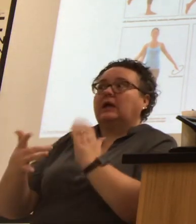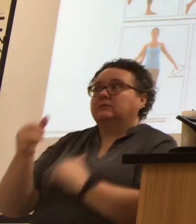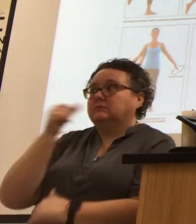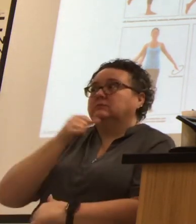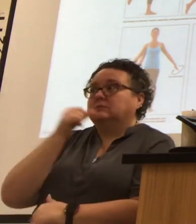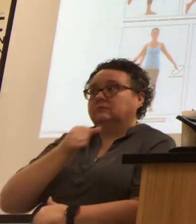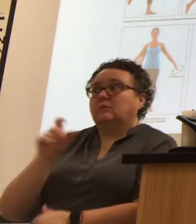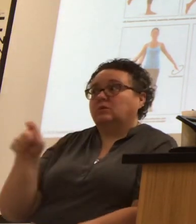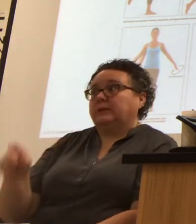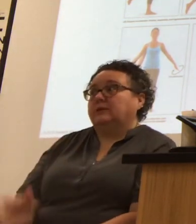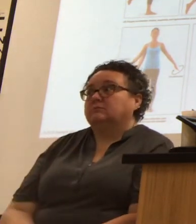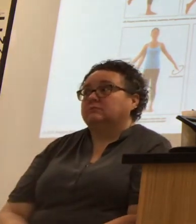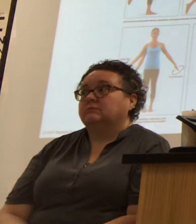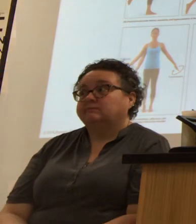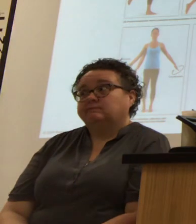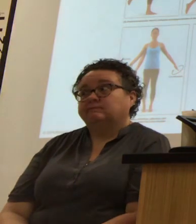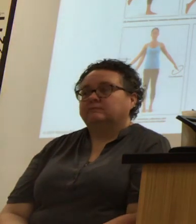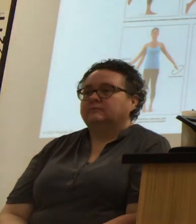that's moving.